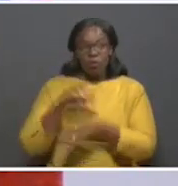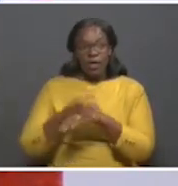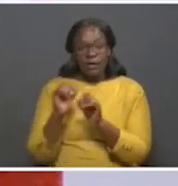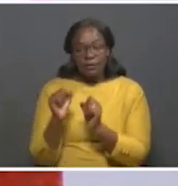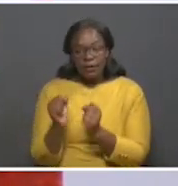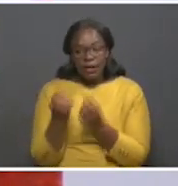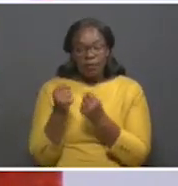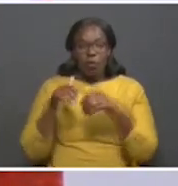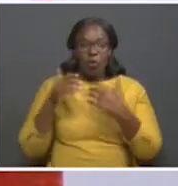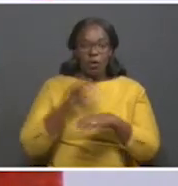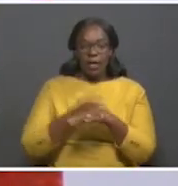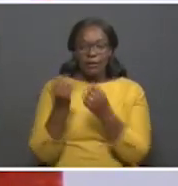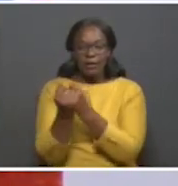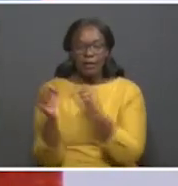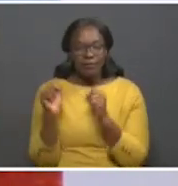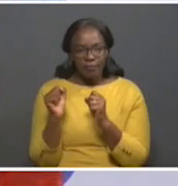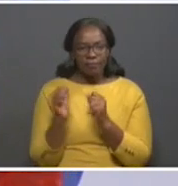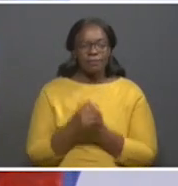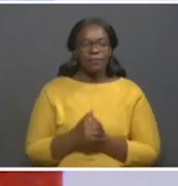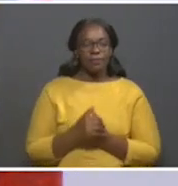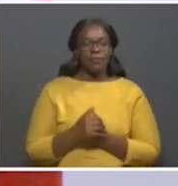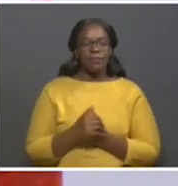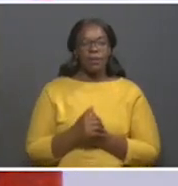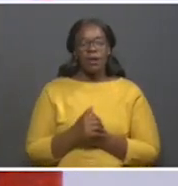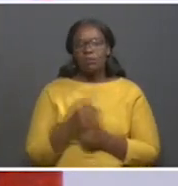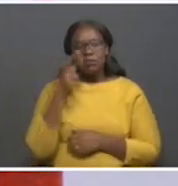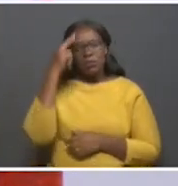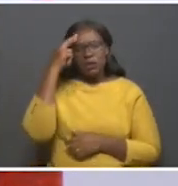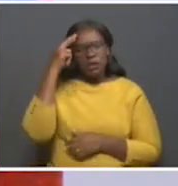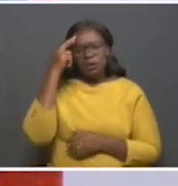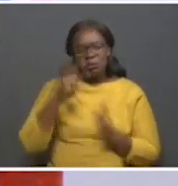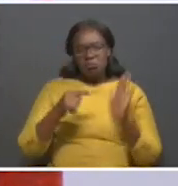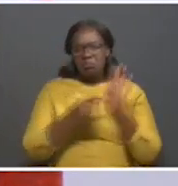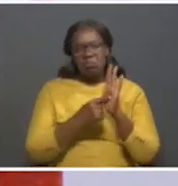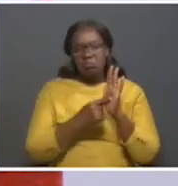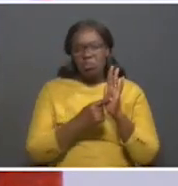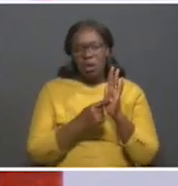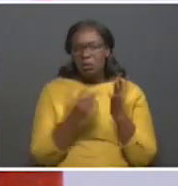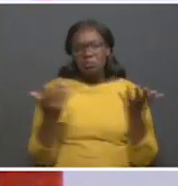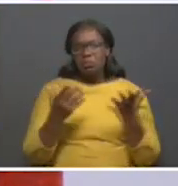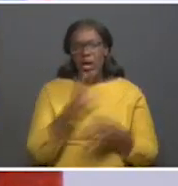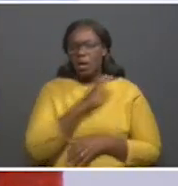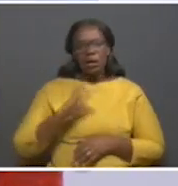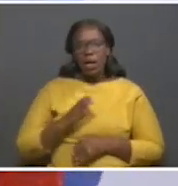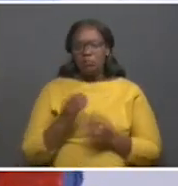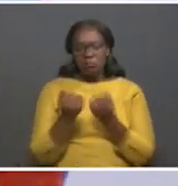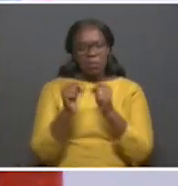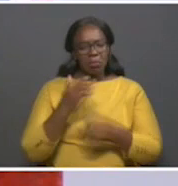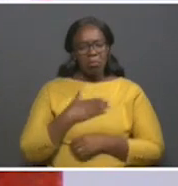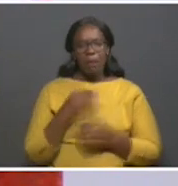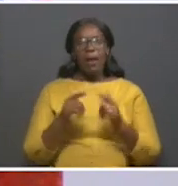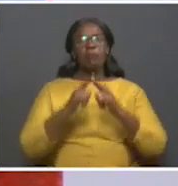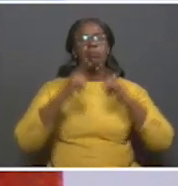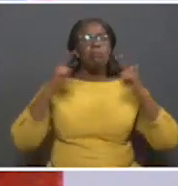seek asylum. Now, the rationale for Christ being our refuge is greater. It is